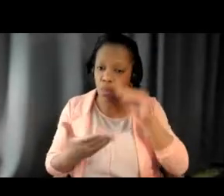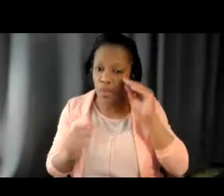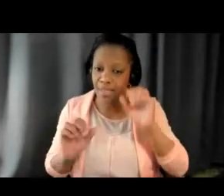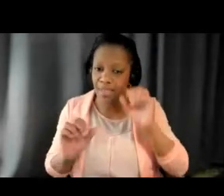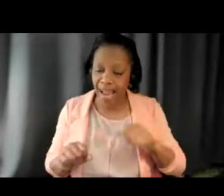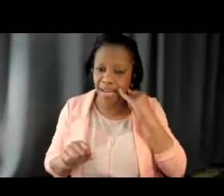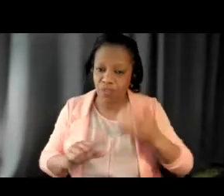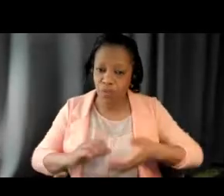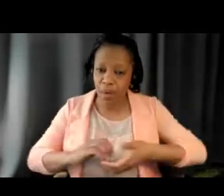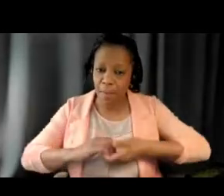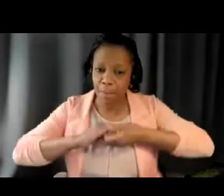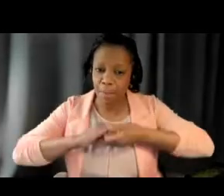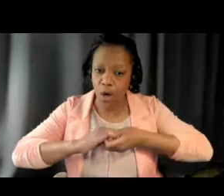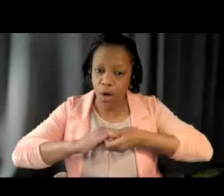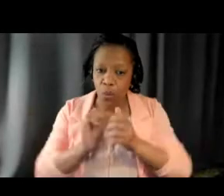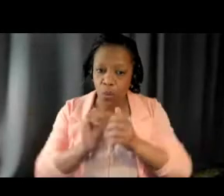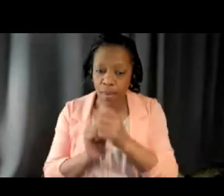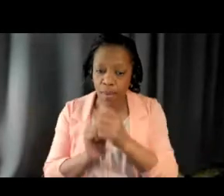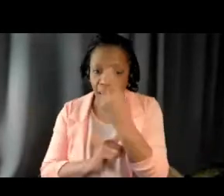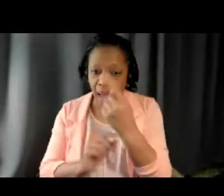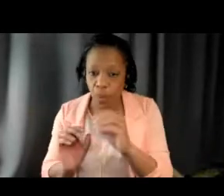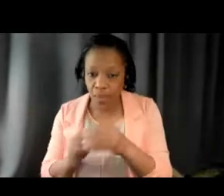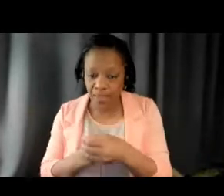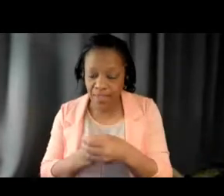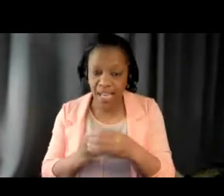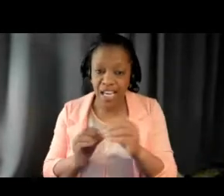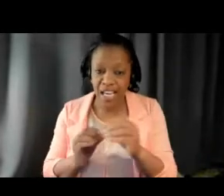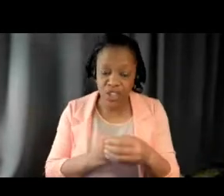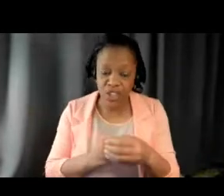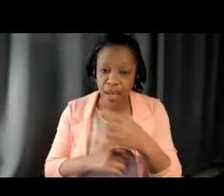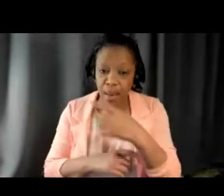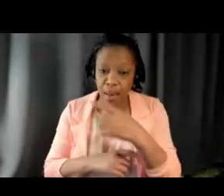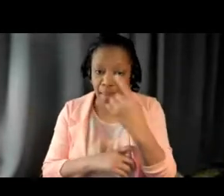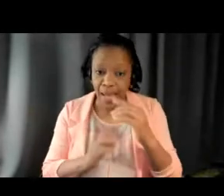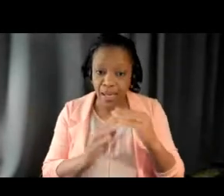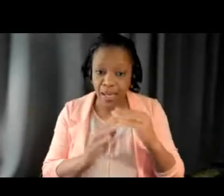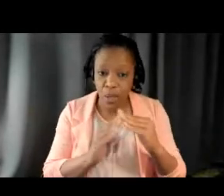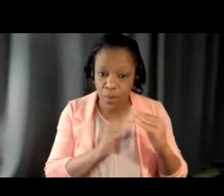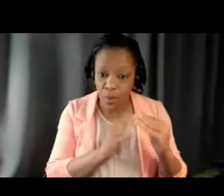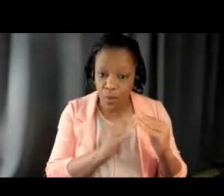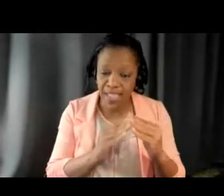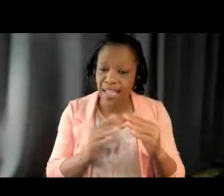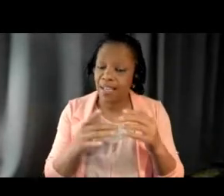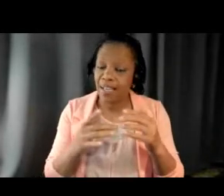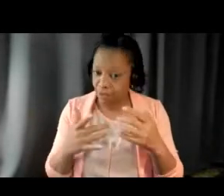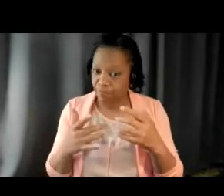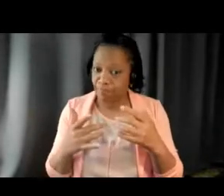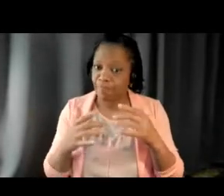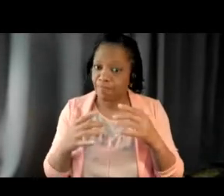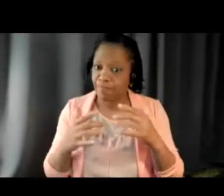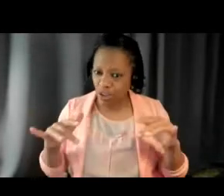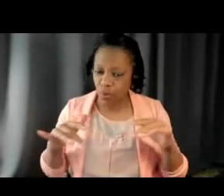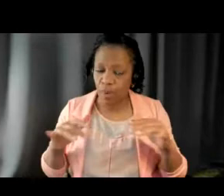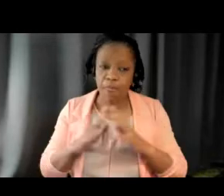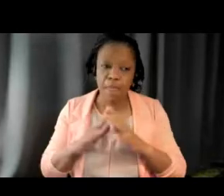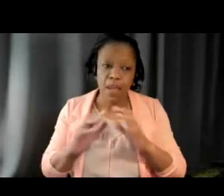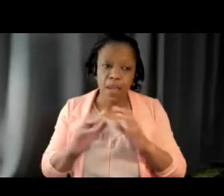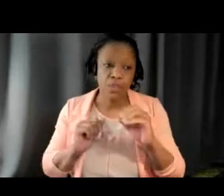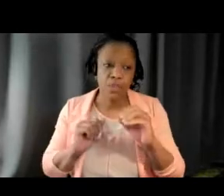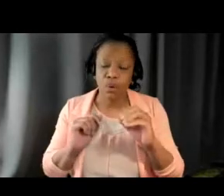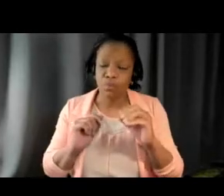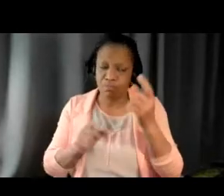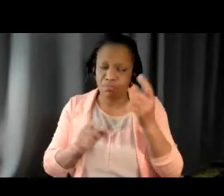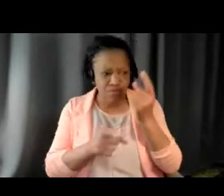Black organizations, Black communities, and our neighbors. Right, because we We're just